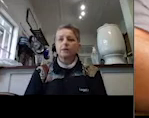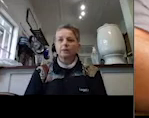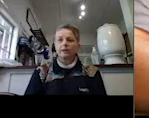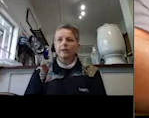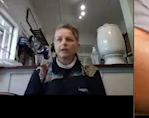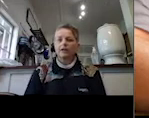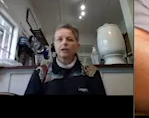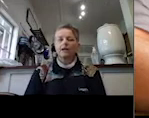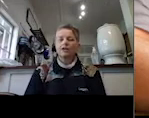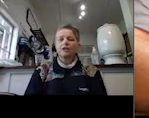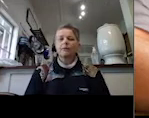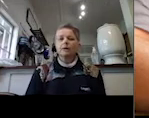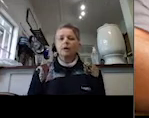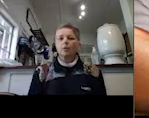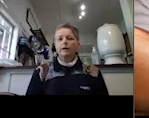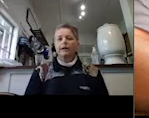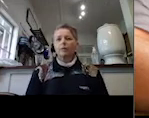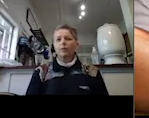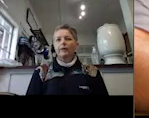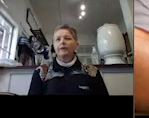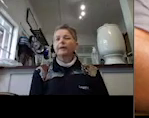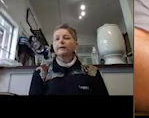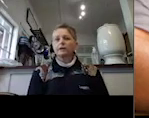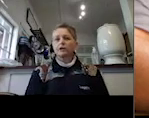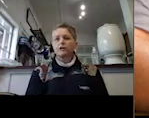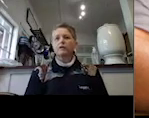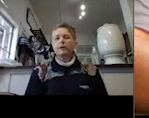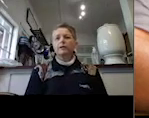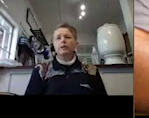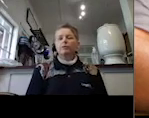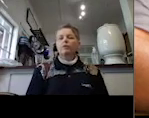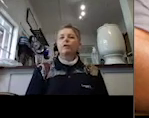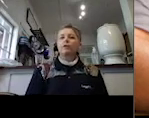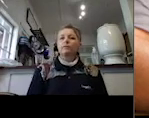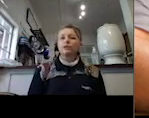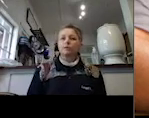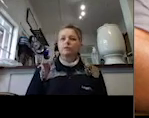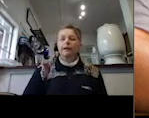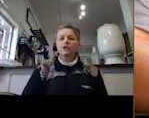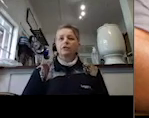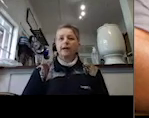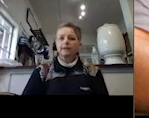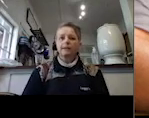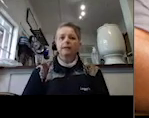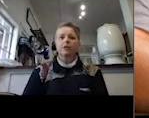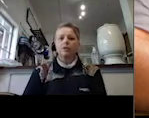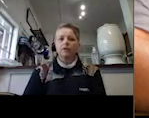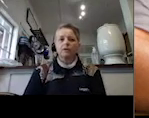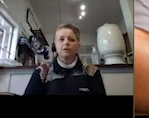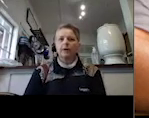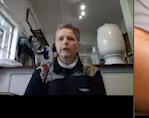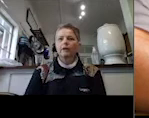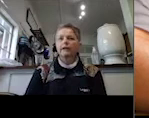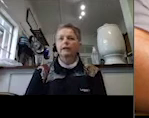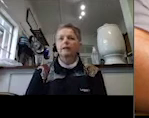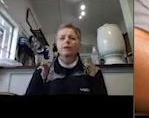is experiencing financial hardship, we can help them with any legal issues, but we would refer them to a financial counsellor, who I